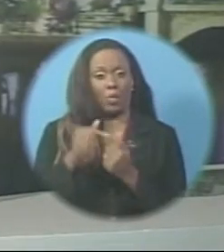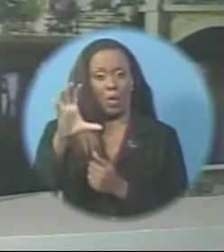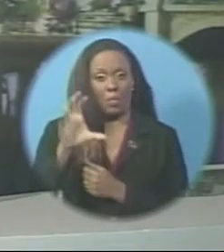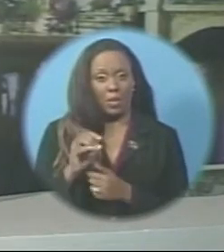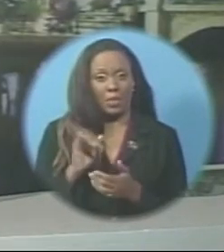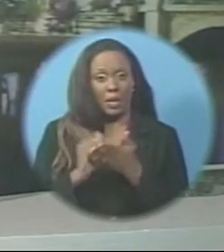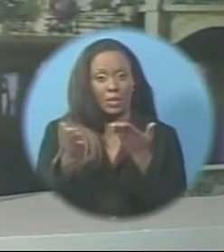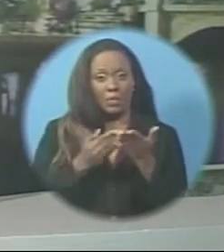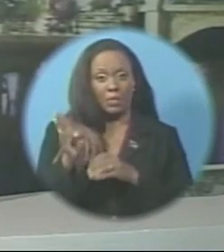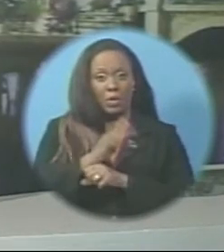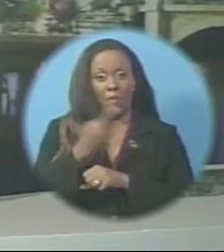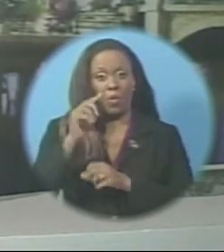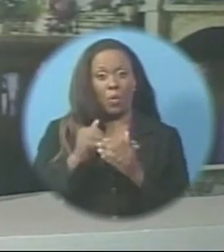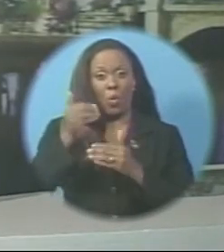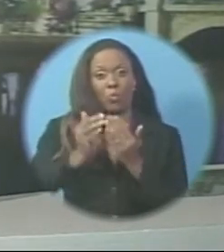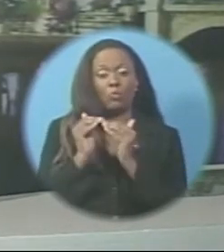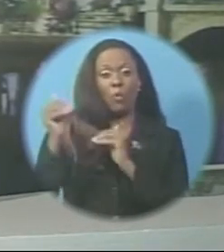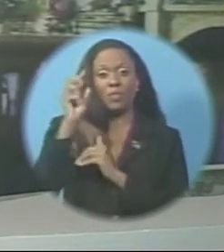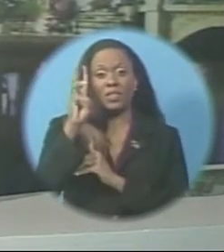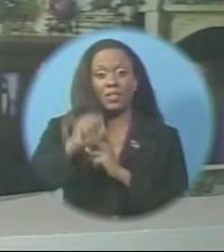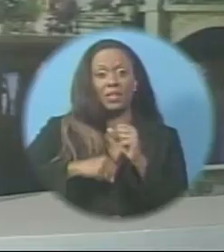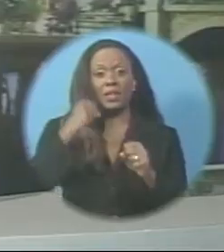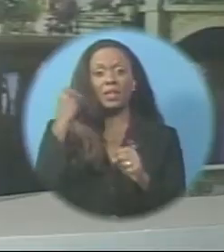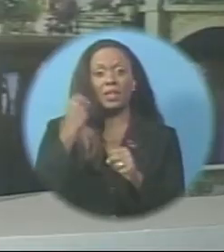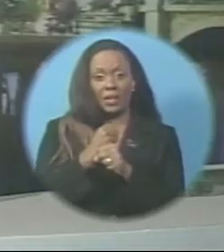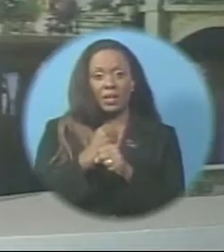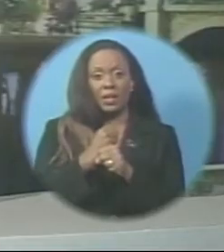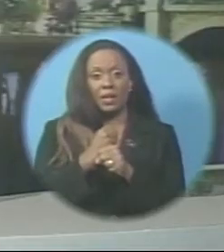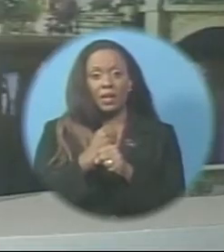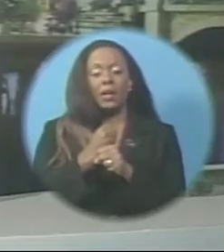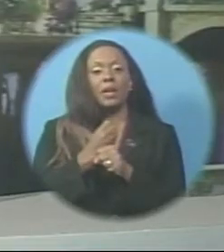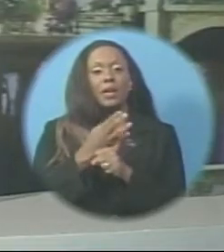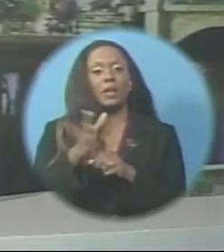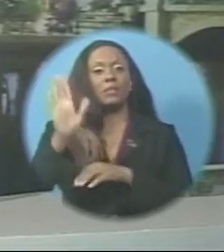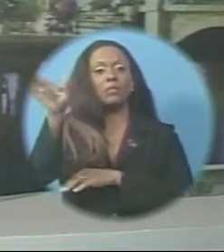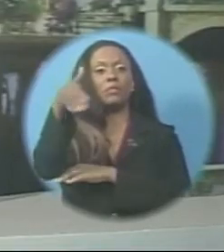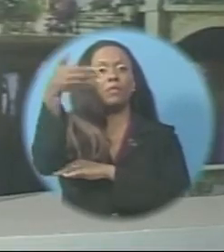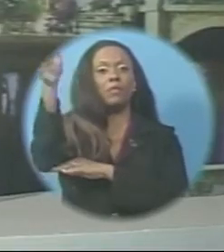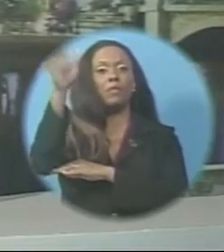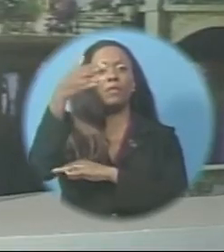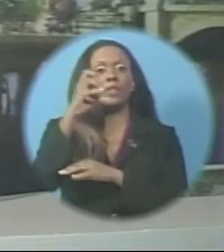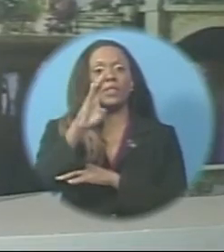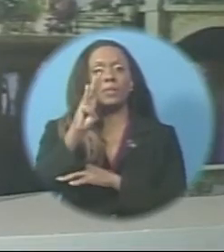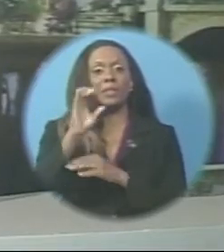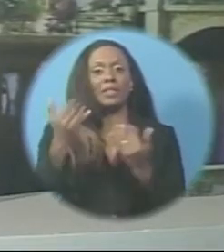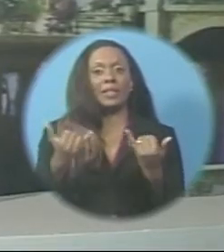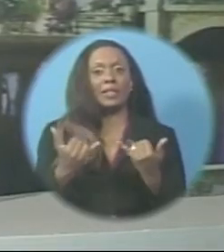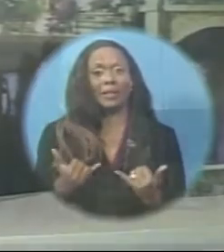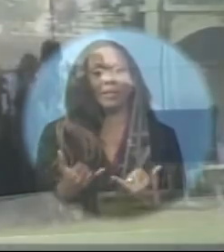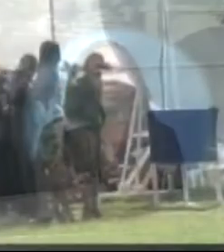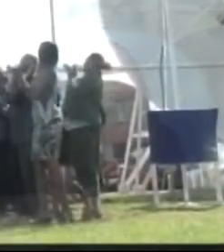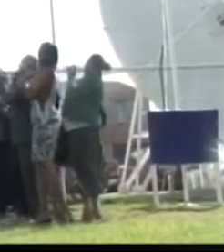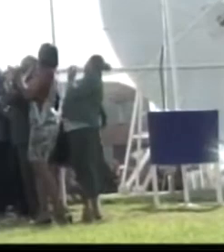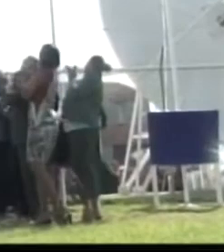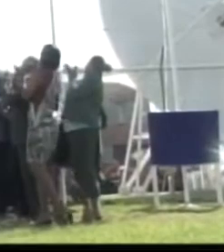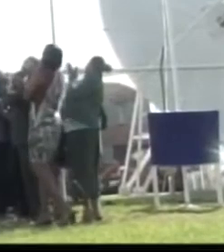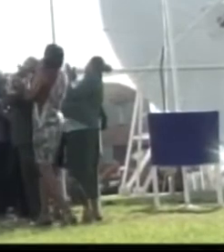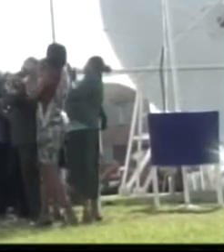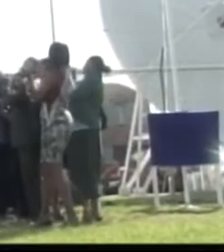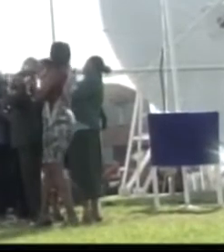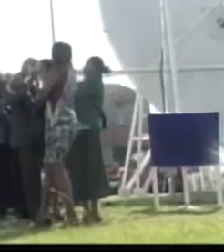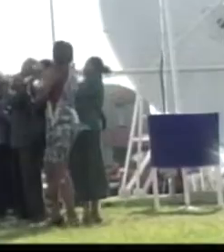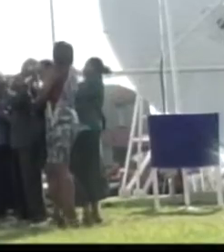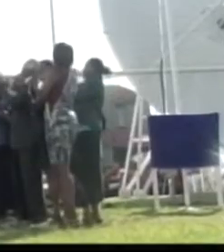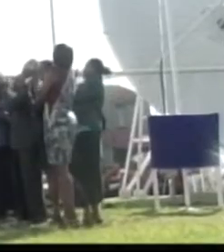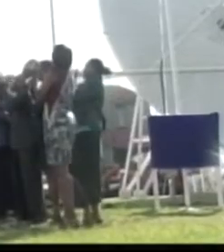for over 60 years is proudly standing as a guardian of its heritage. The management and staff of the Barbados Transport